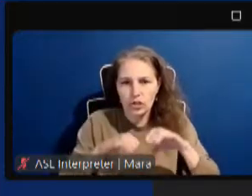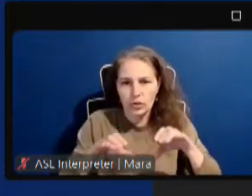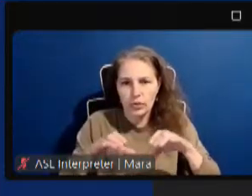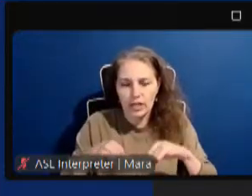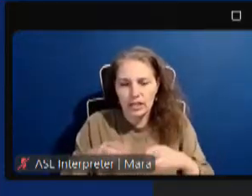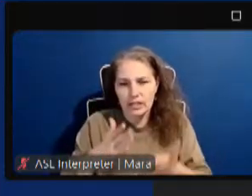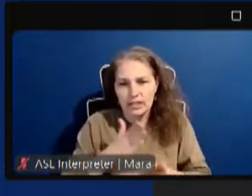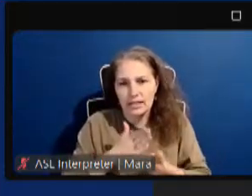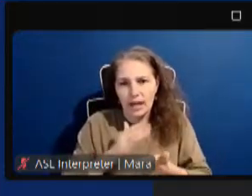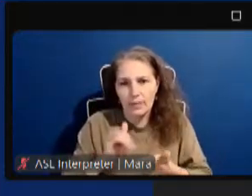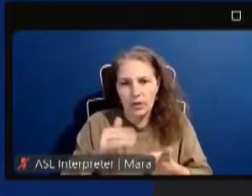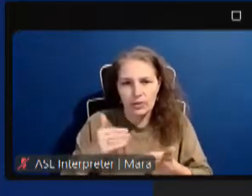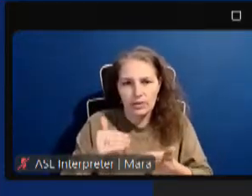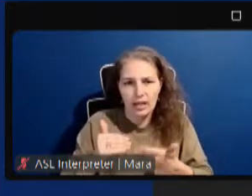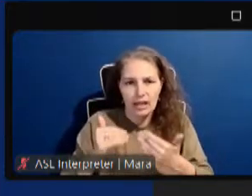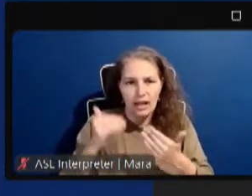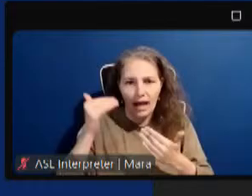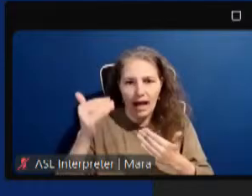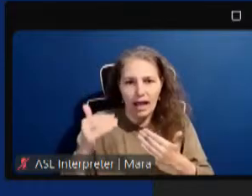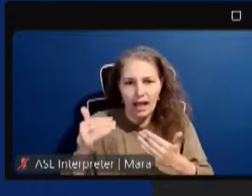theft in Altadena?